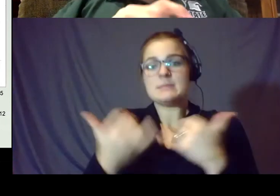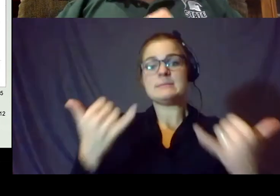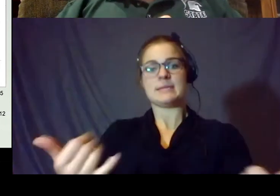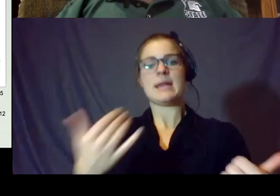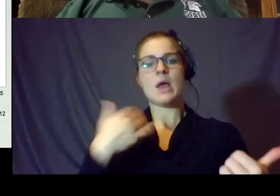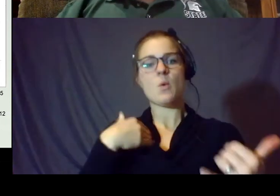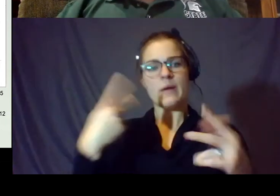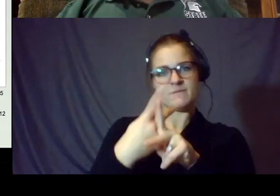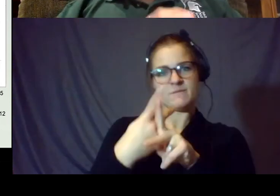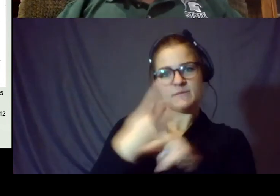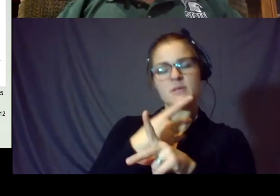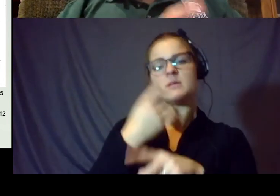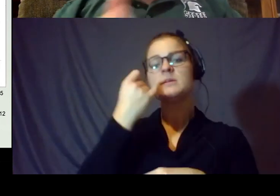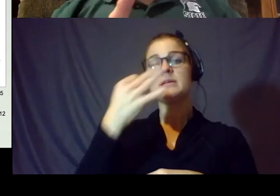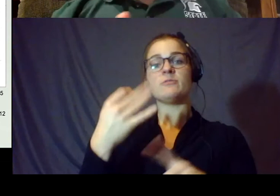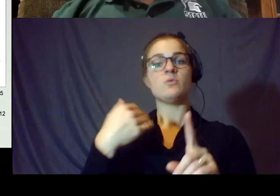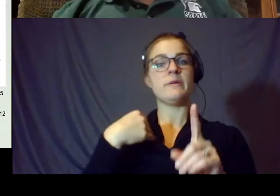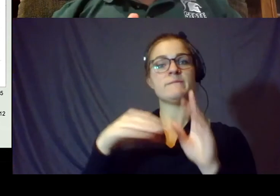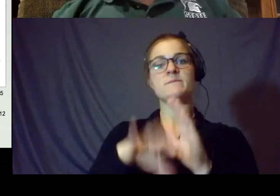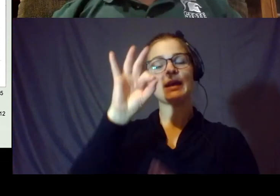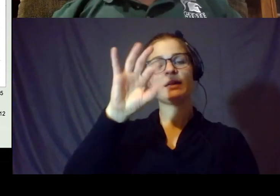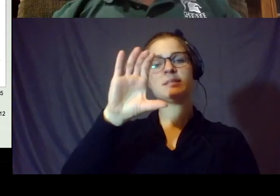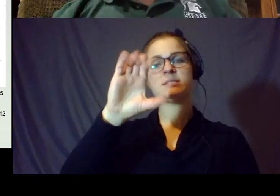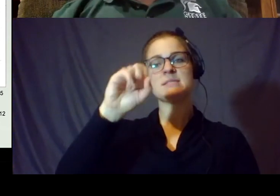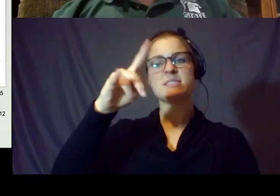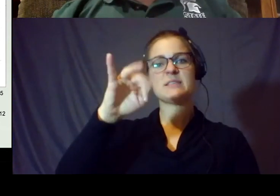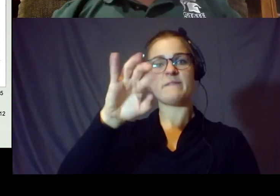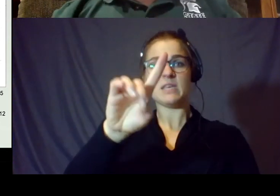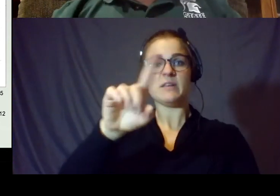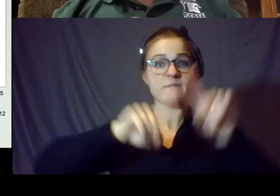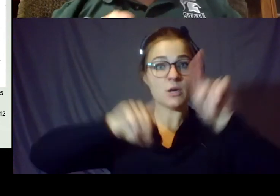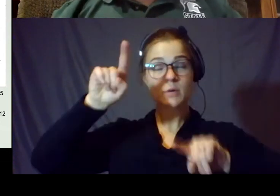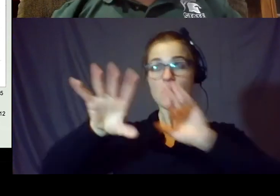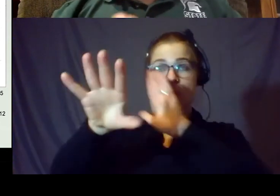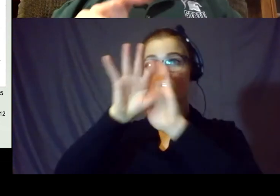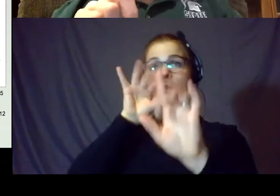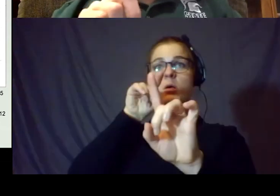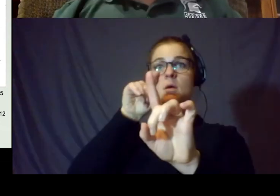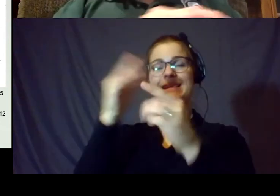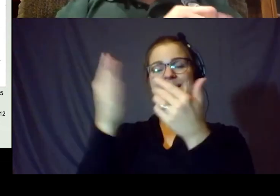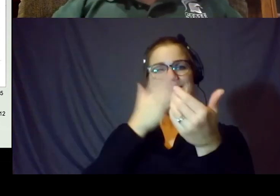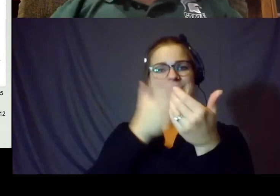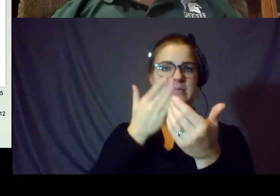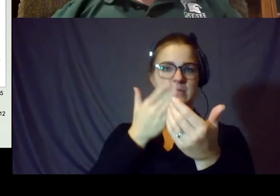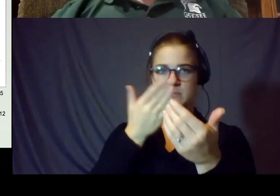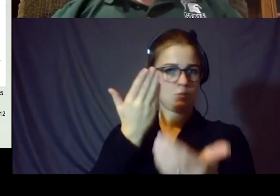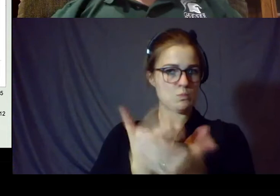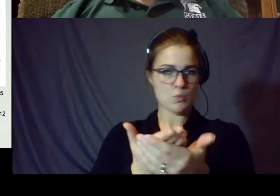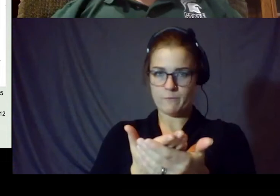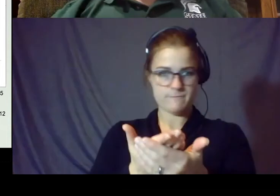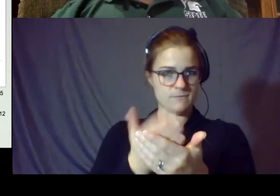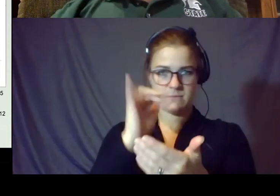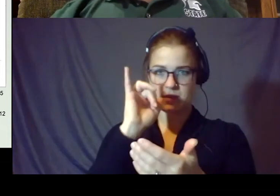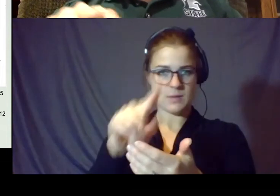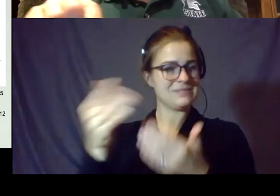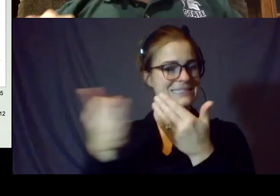If we find a Cepheid variable anywhere and recognize it as a Cepheid variable, that's not trivial to prove that it's this particular type of